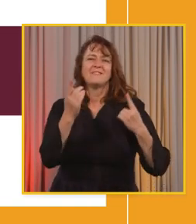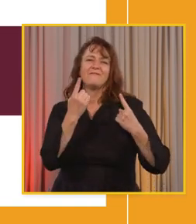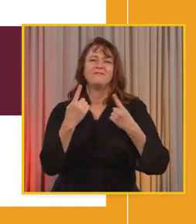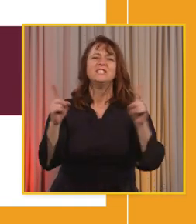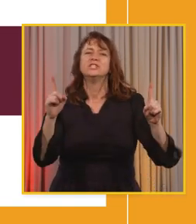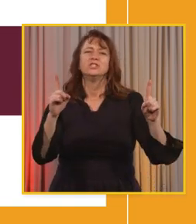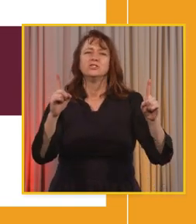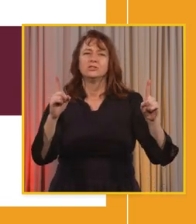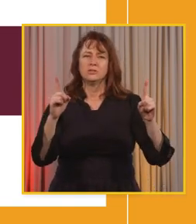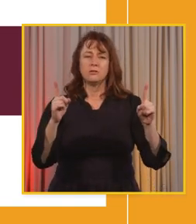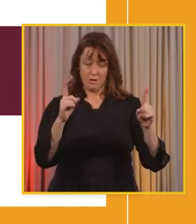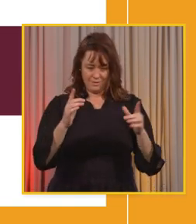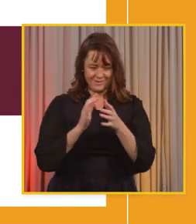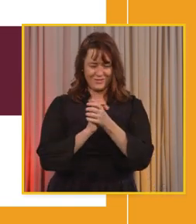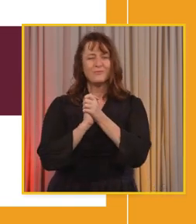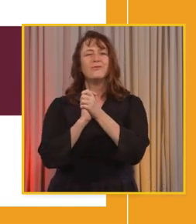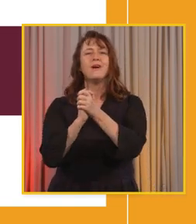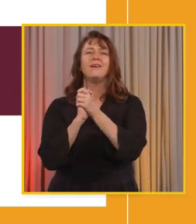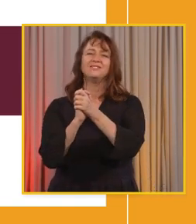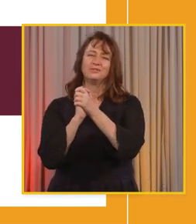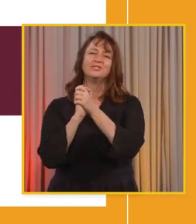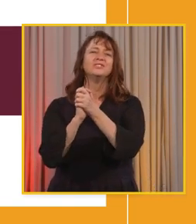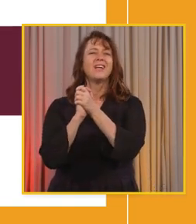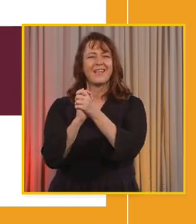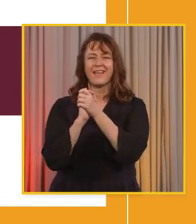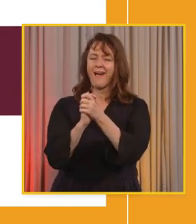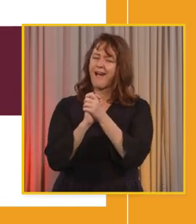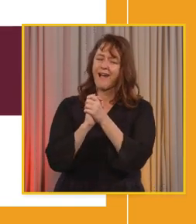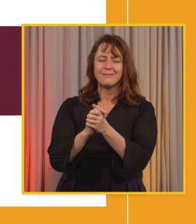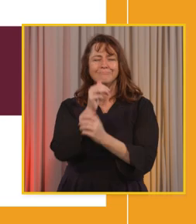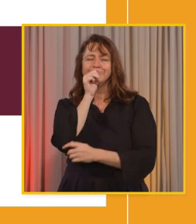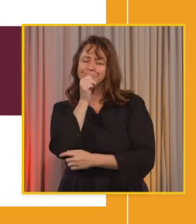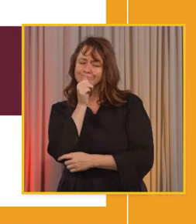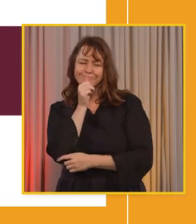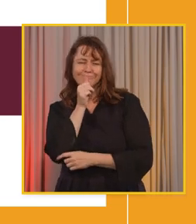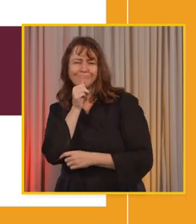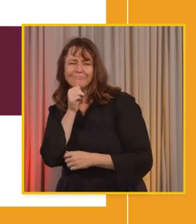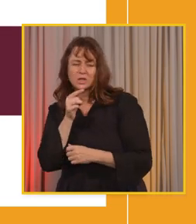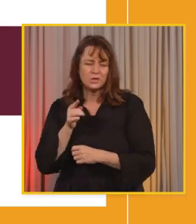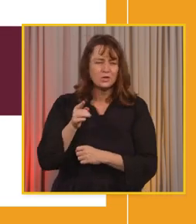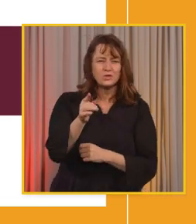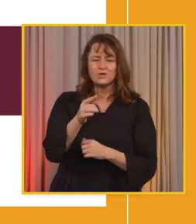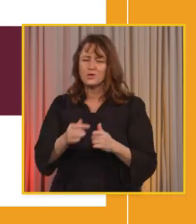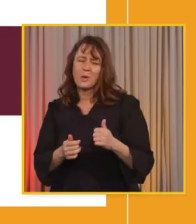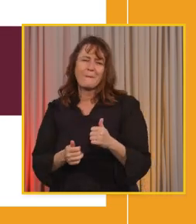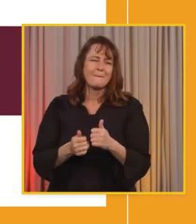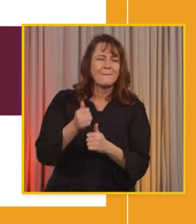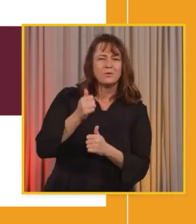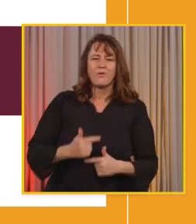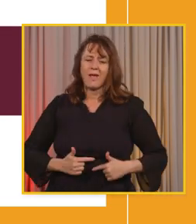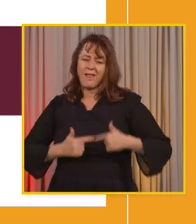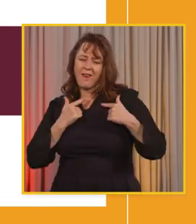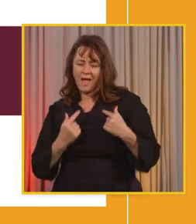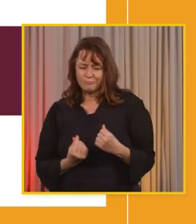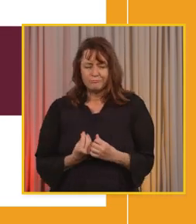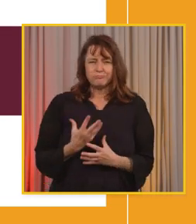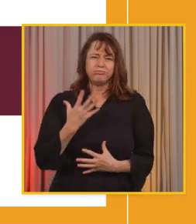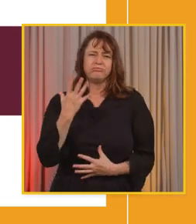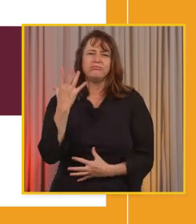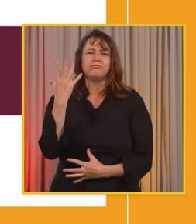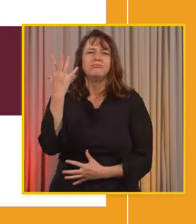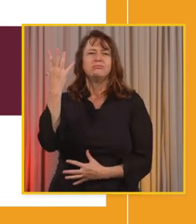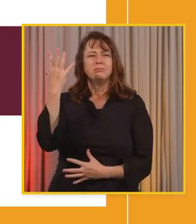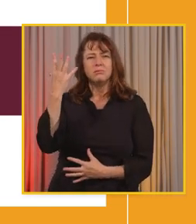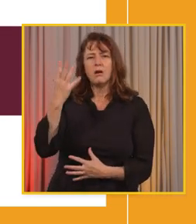bang. Congratulations! Use this enhanced resilience to make the most of your life. As we all learned this spring,